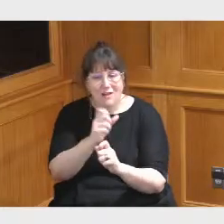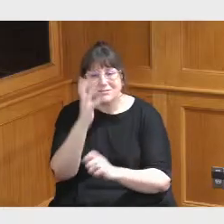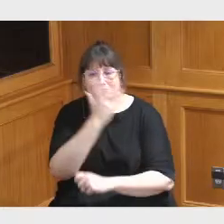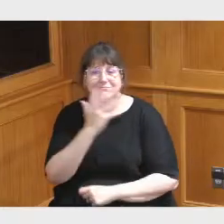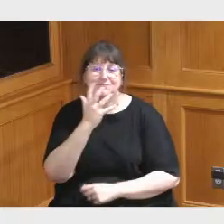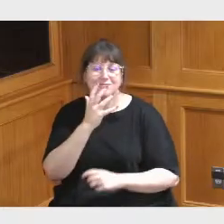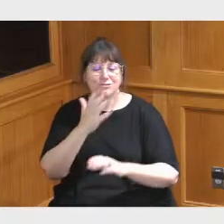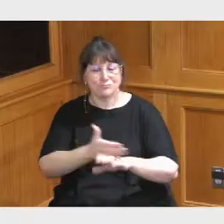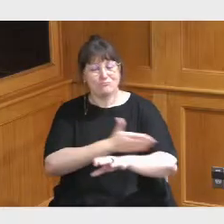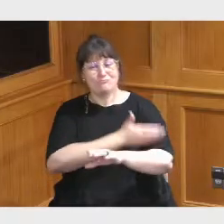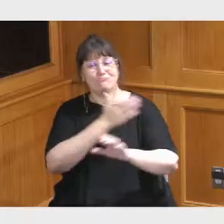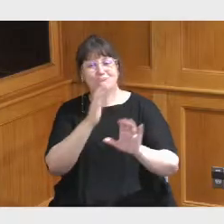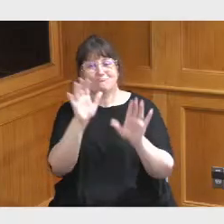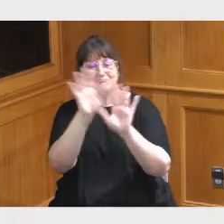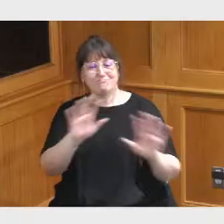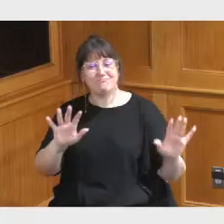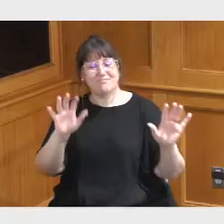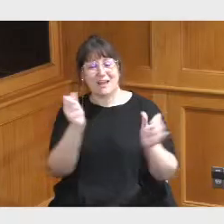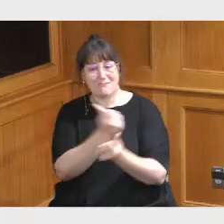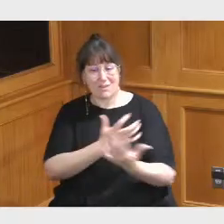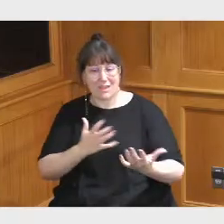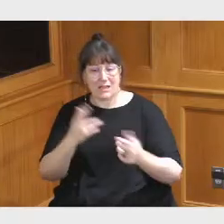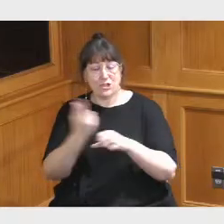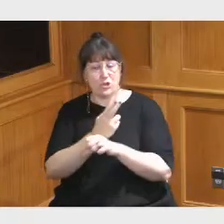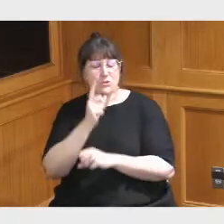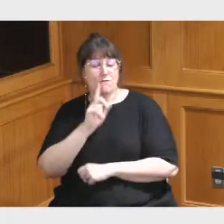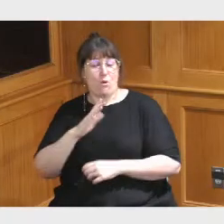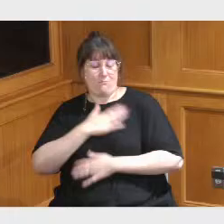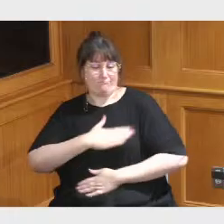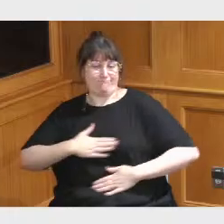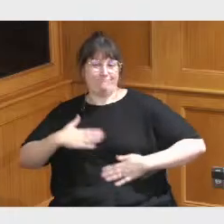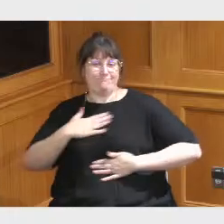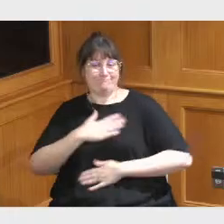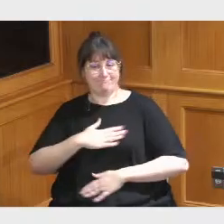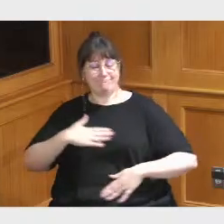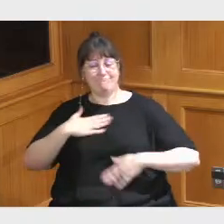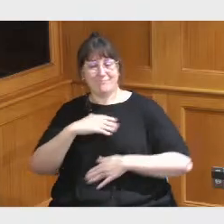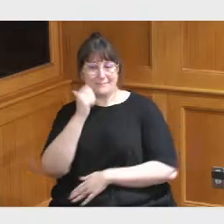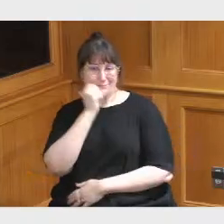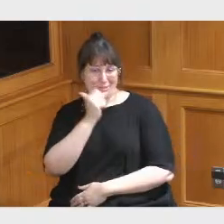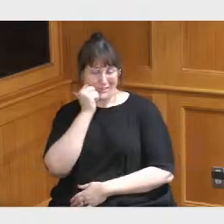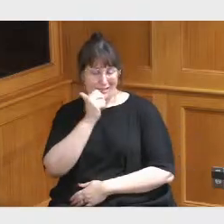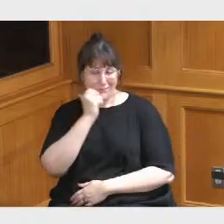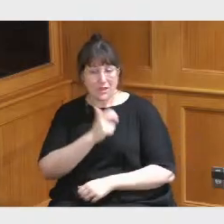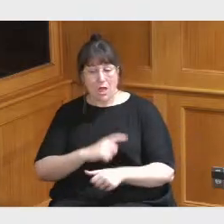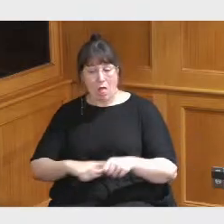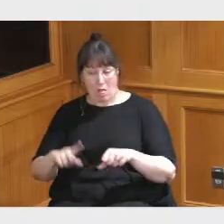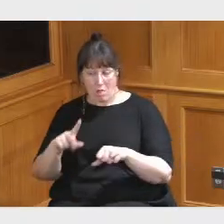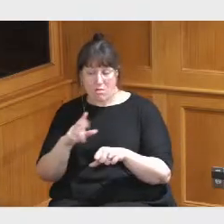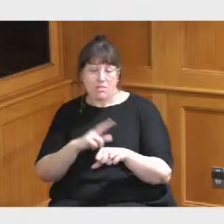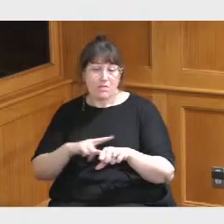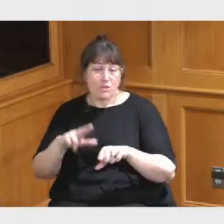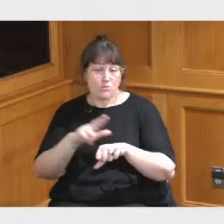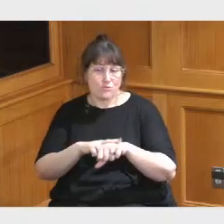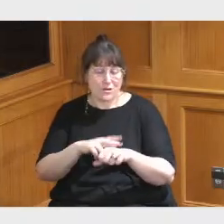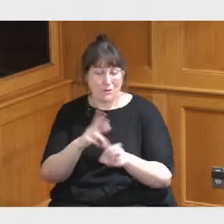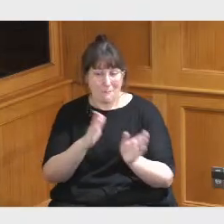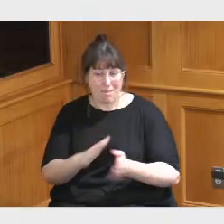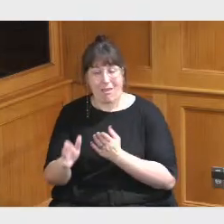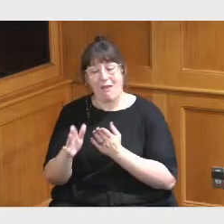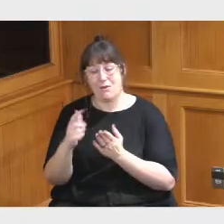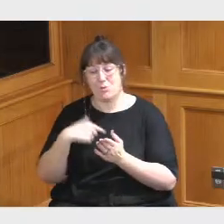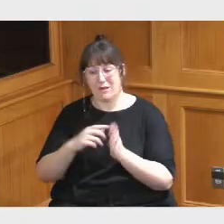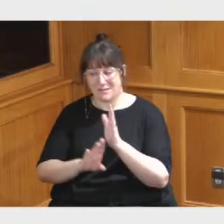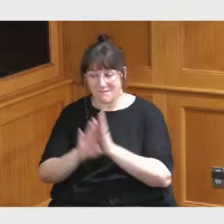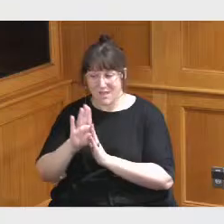day, the county's largest entertainment asset. The original renovation plan, which was developed and presented